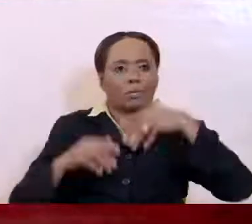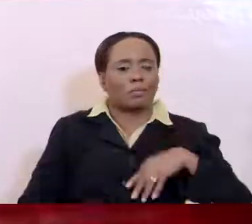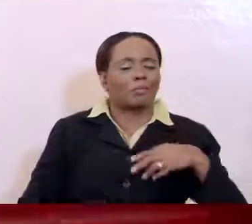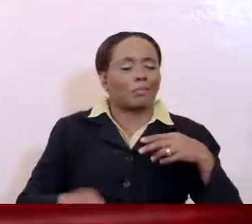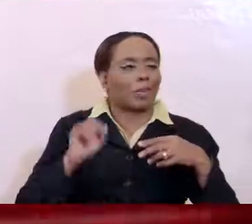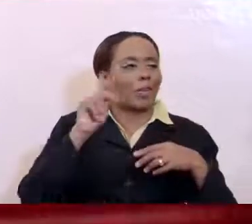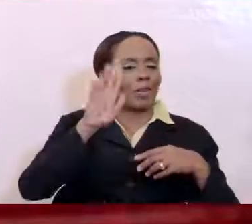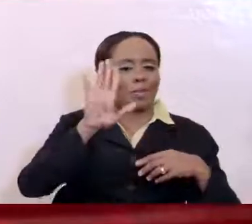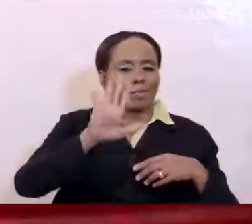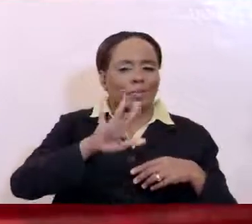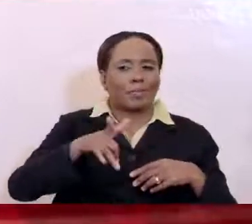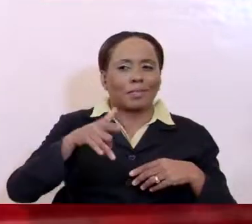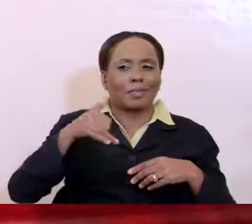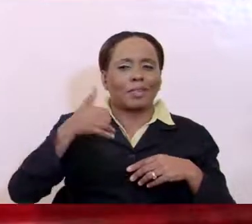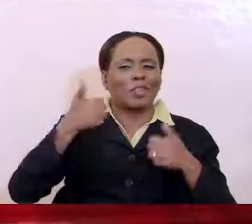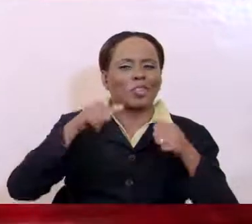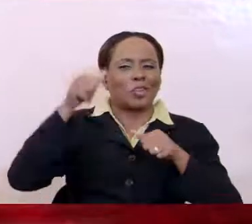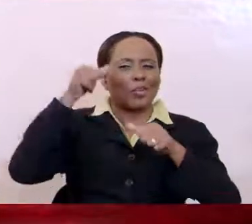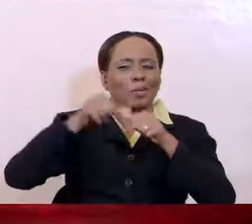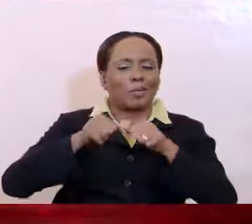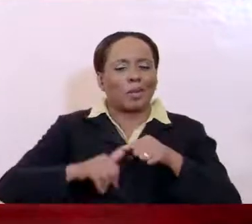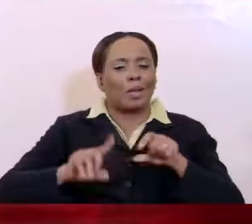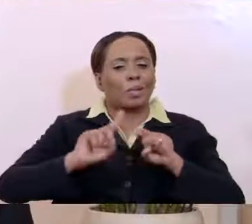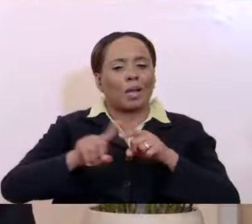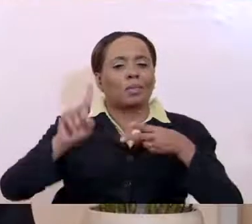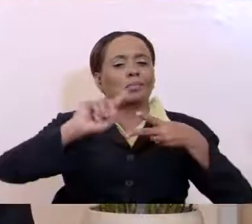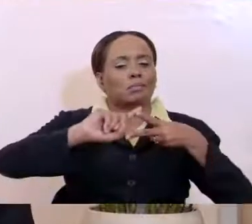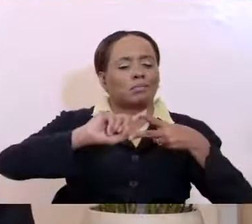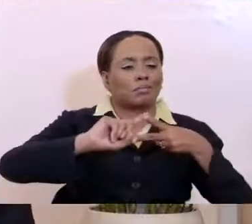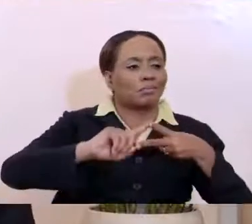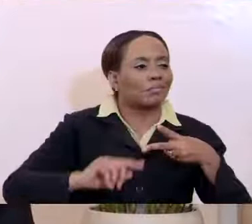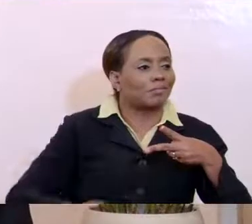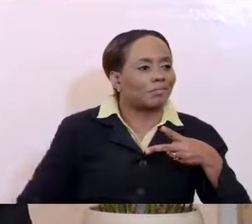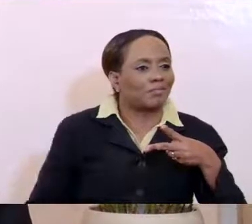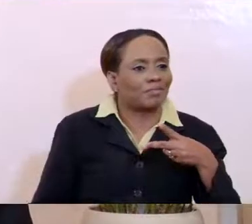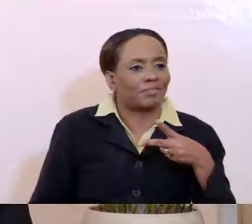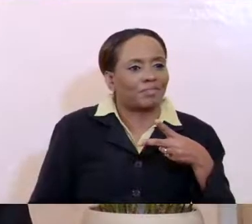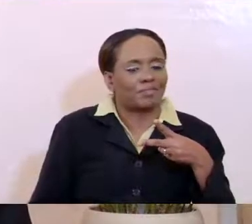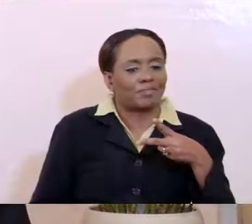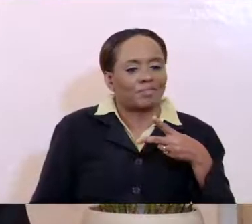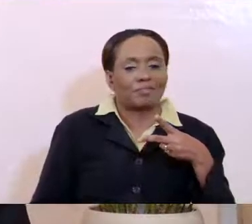to gather your particular train of thought while I